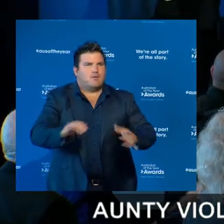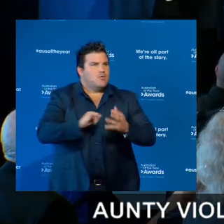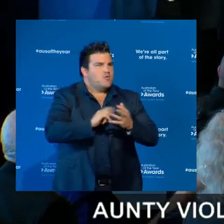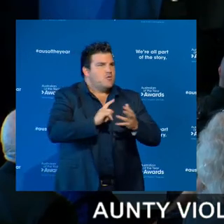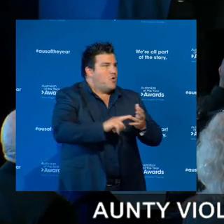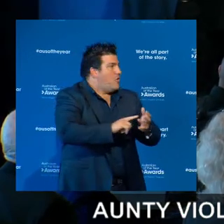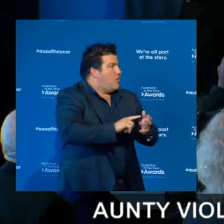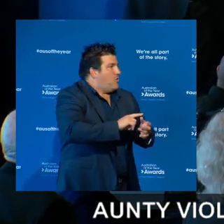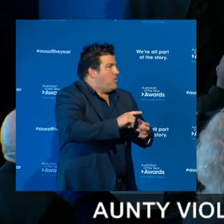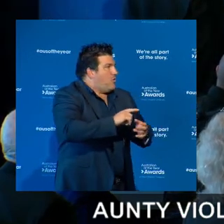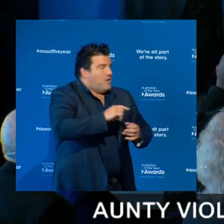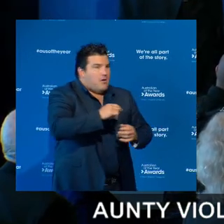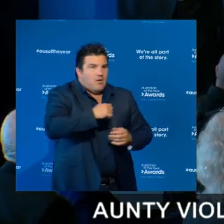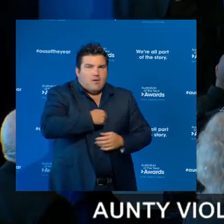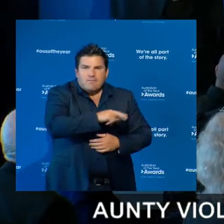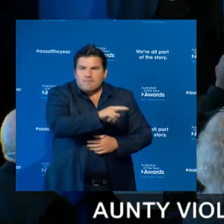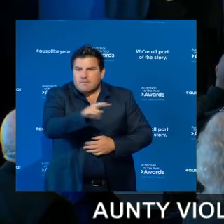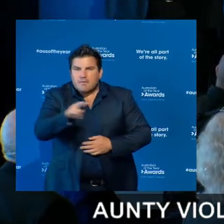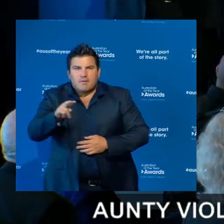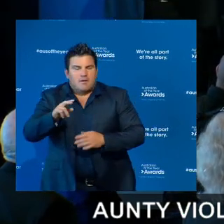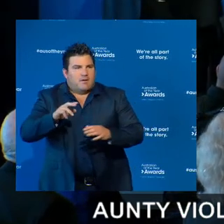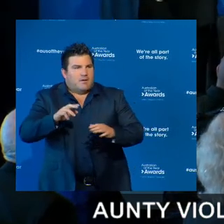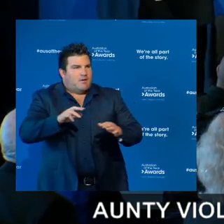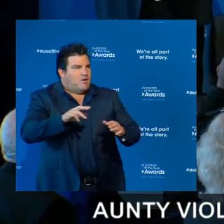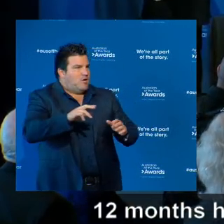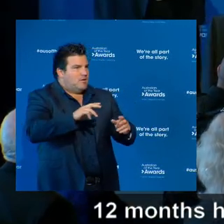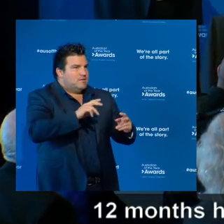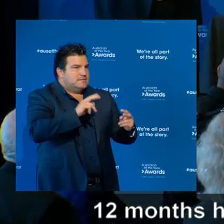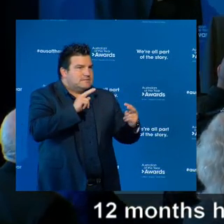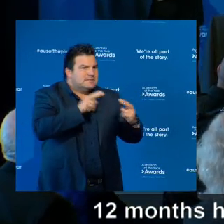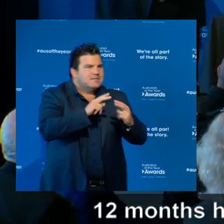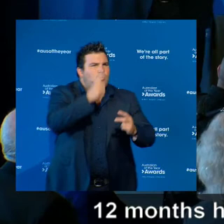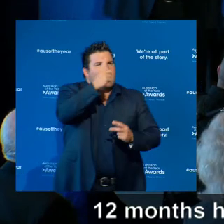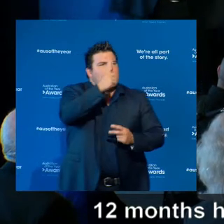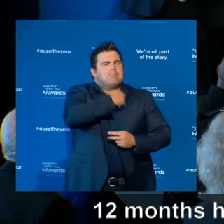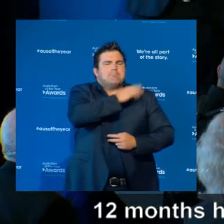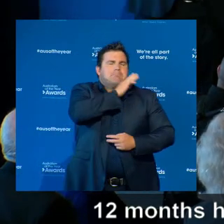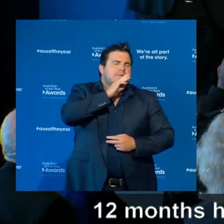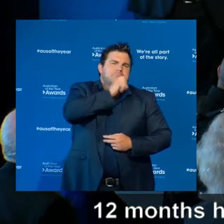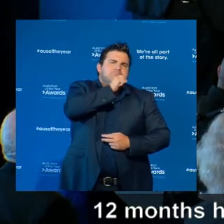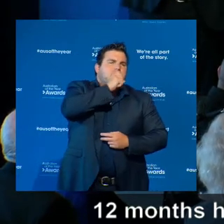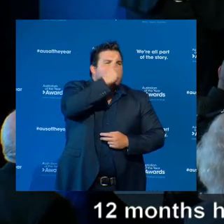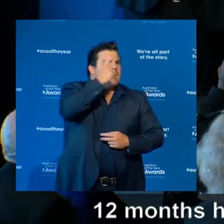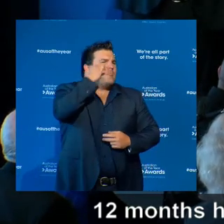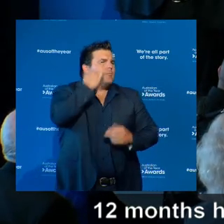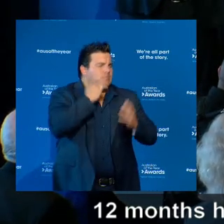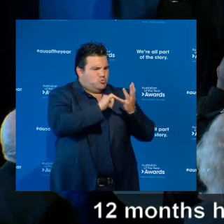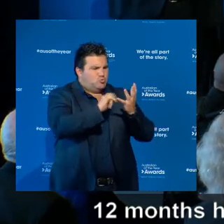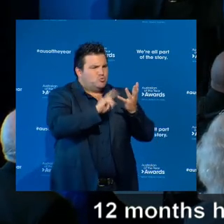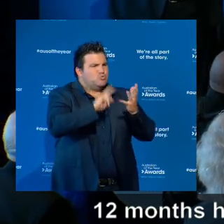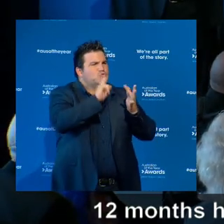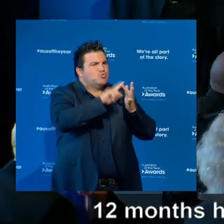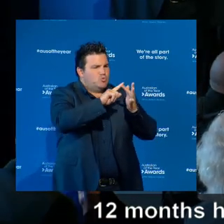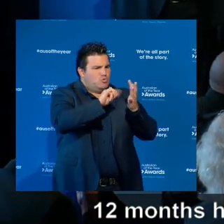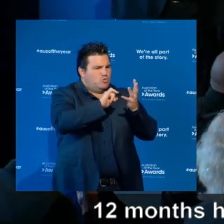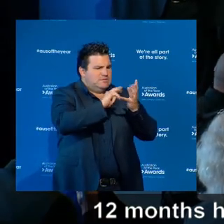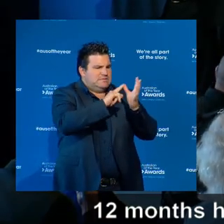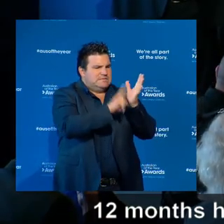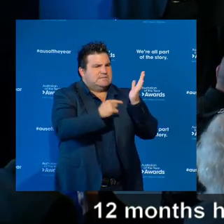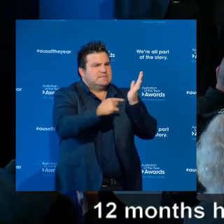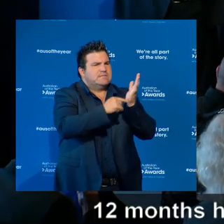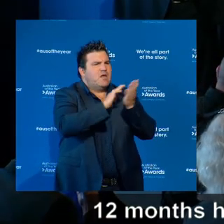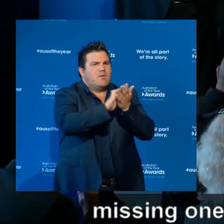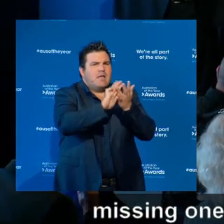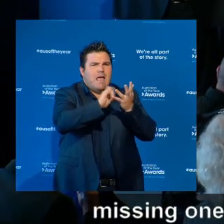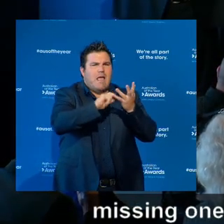haven't seen, we're missing one face at a table. Sue Salthouse, such a lovely woman, a gorgeous